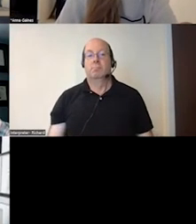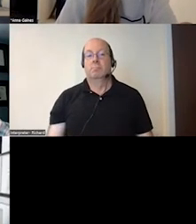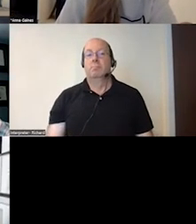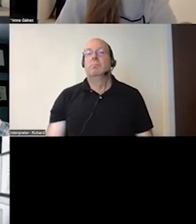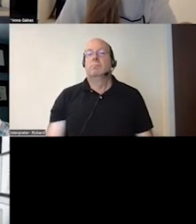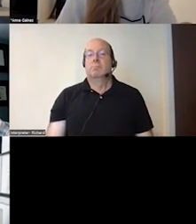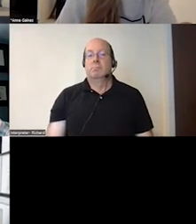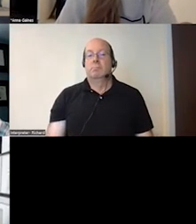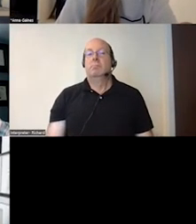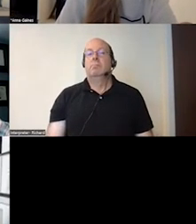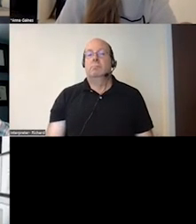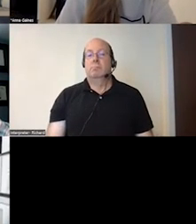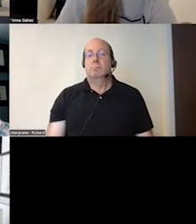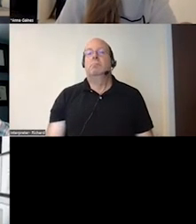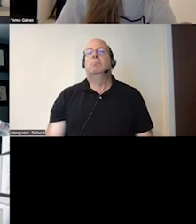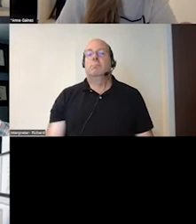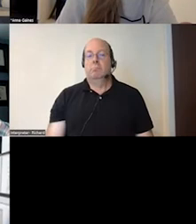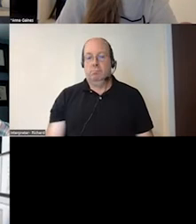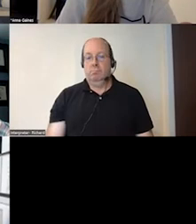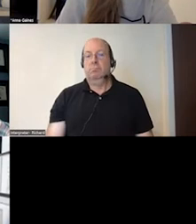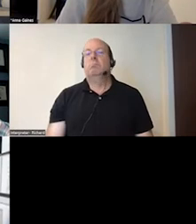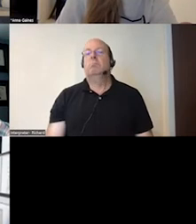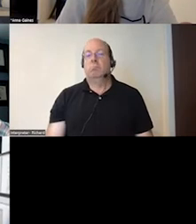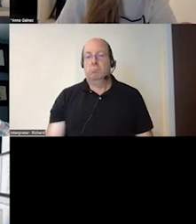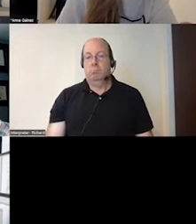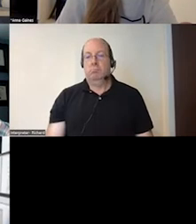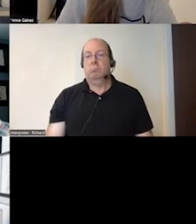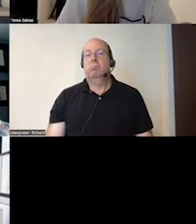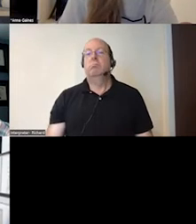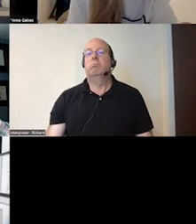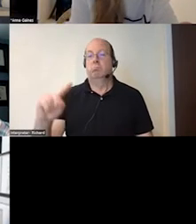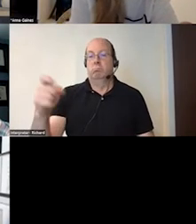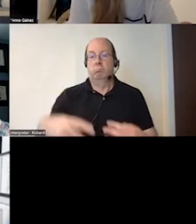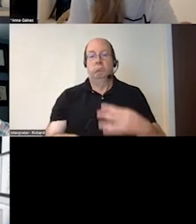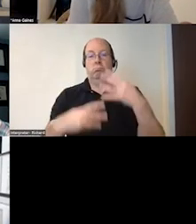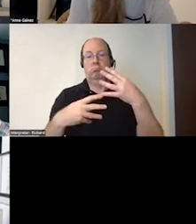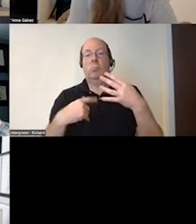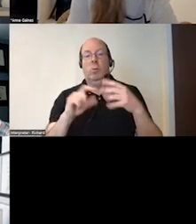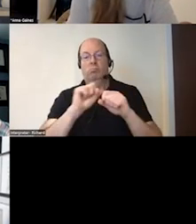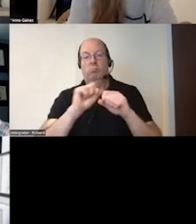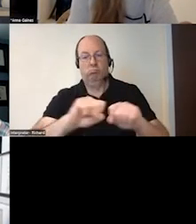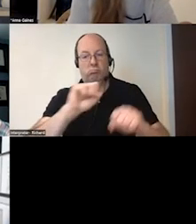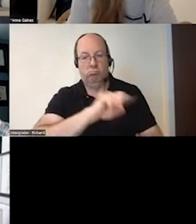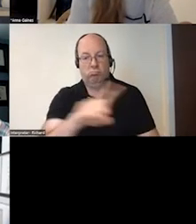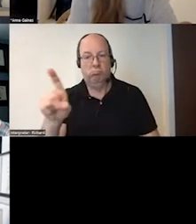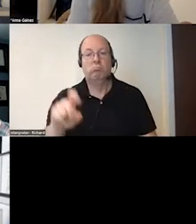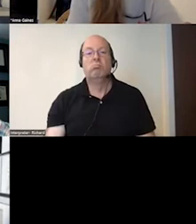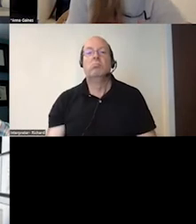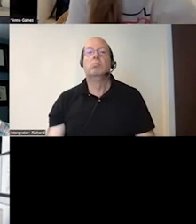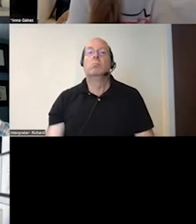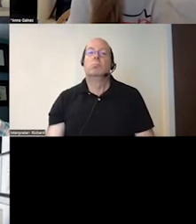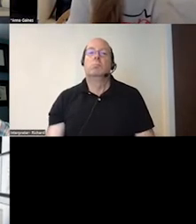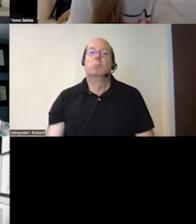I do want to ask a question that came in. And this is, I think this is a pretty interesting question. It says, how do you stay